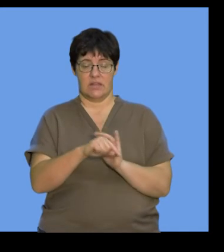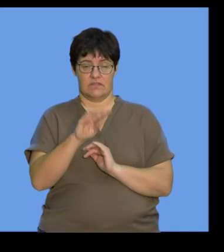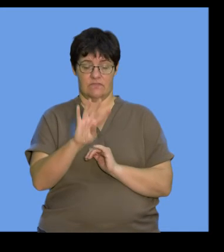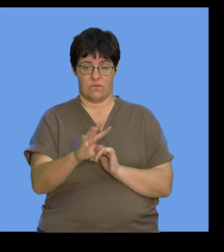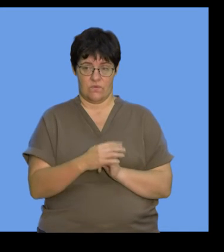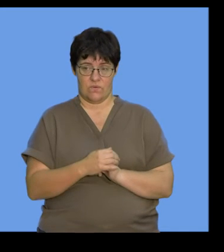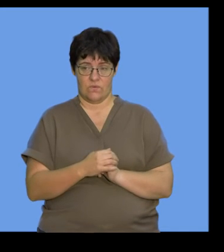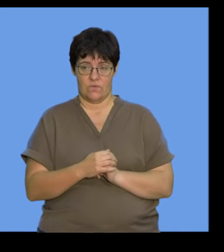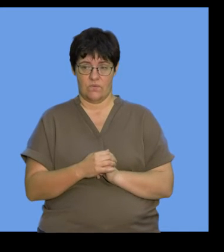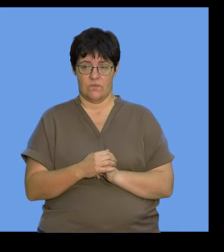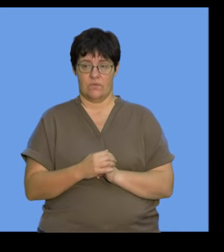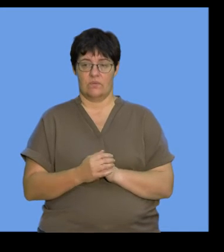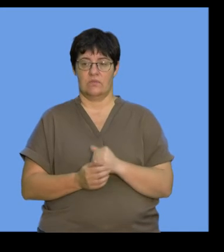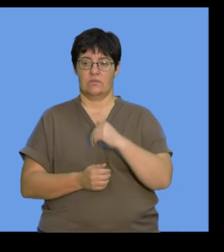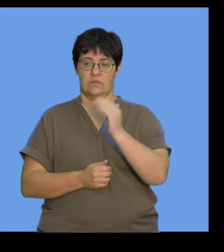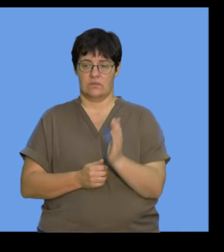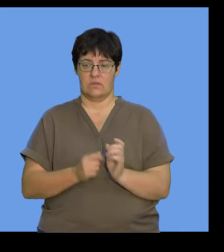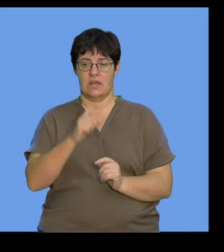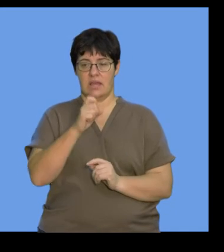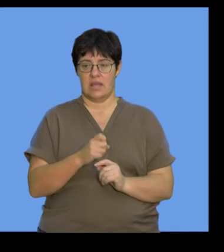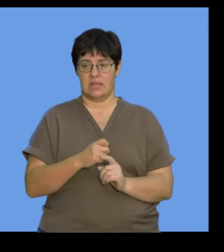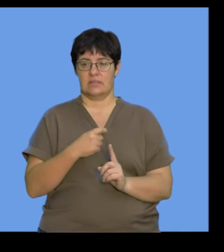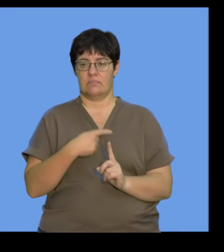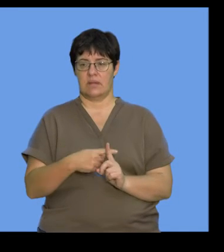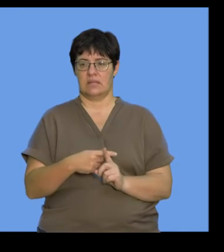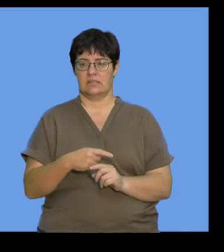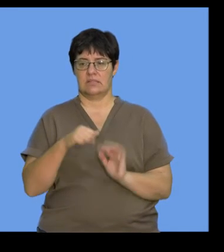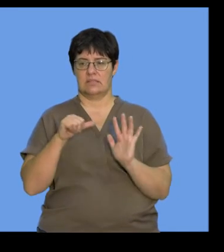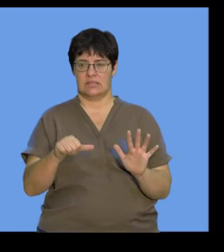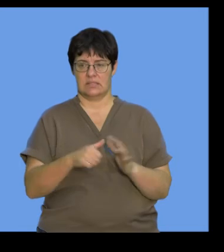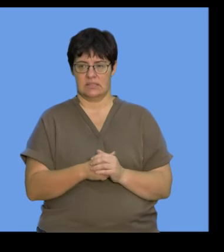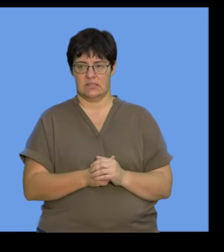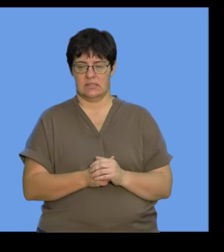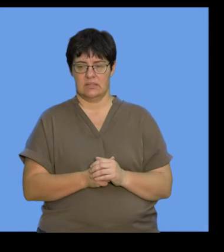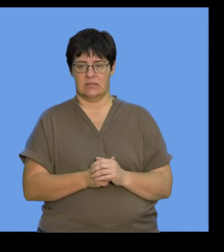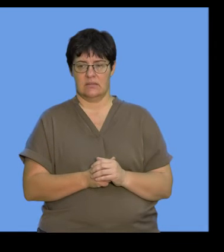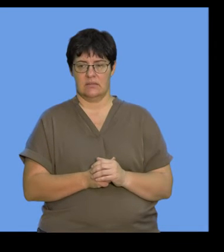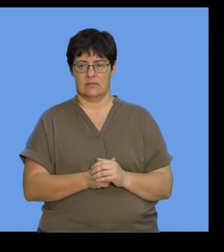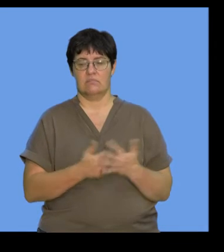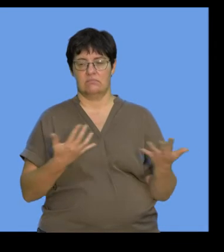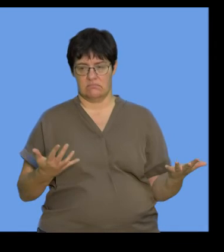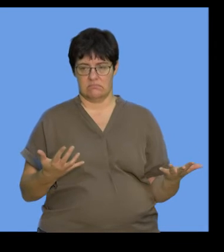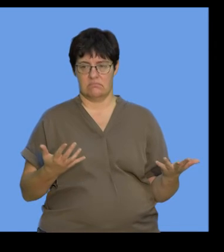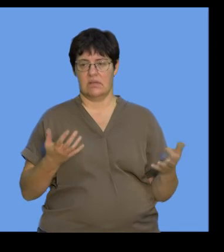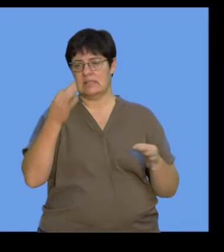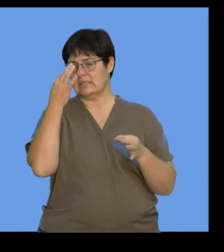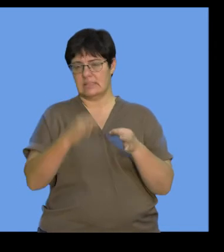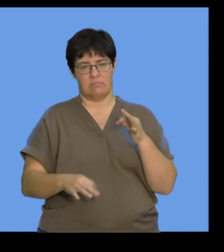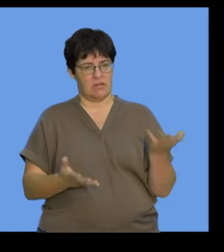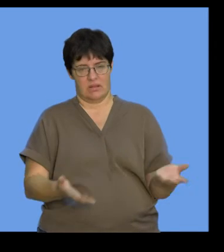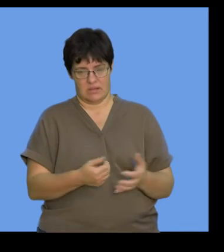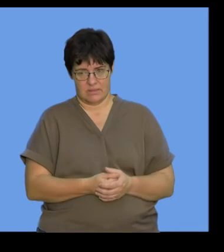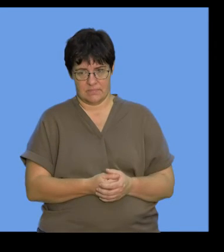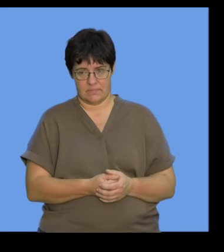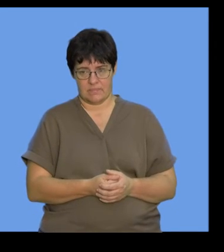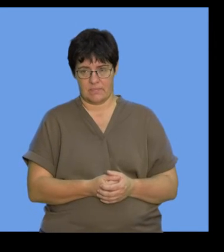minus 4 into x plus 6, and then you can close your bracket, and that's the